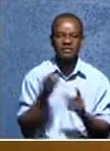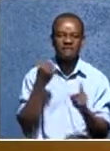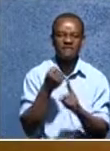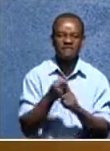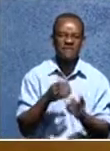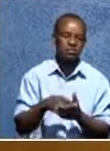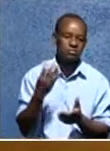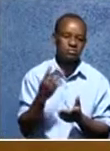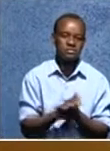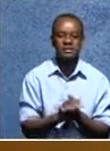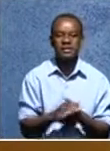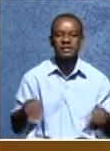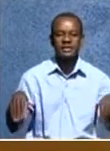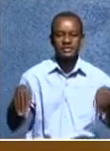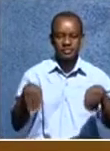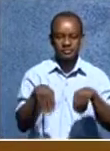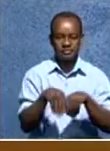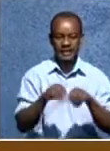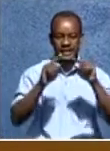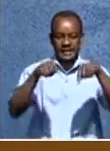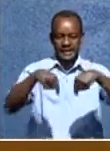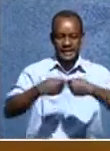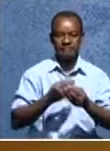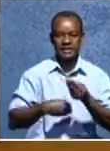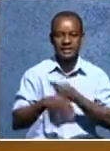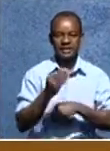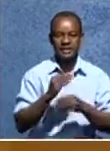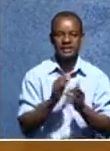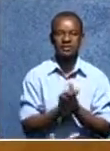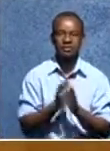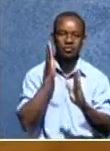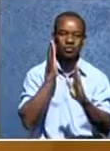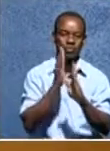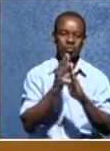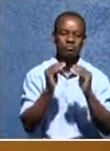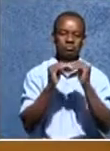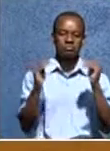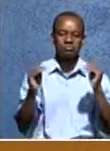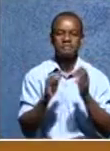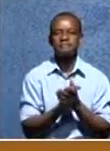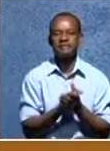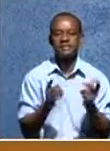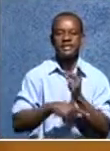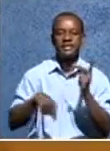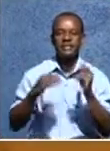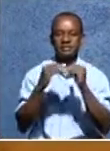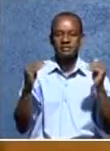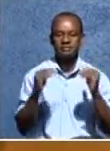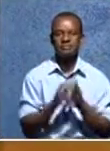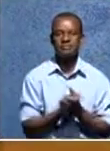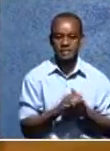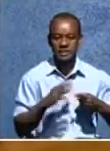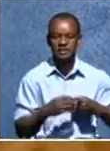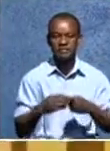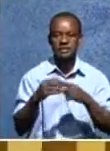or for service providers, you know, to really provide a service that is on international standards, especially in tourism. You